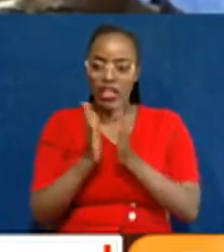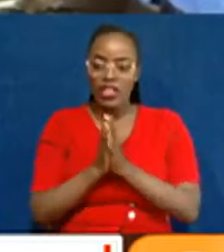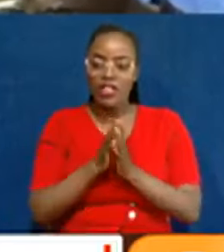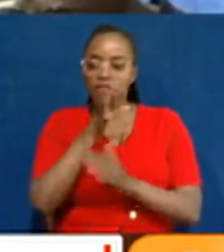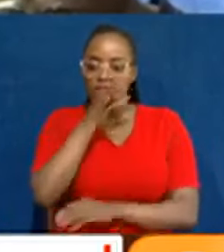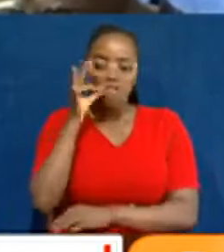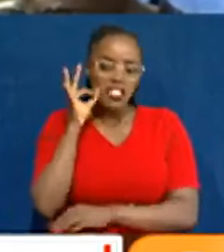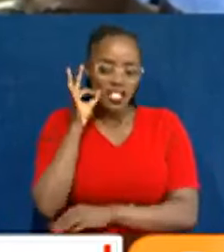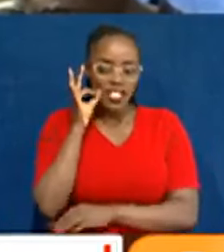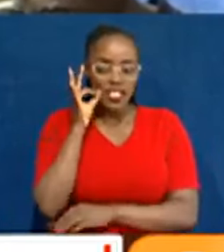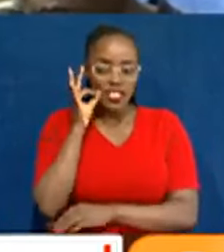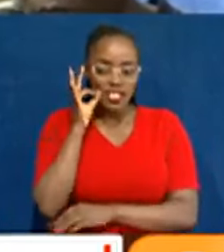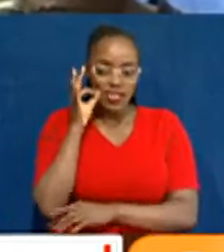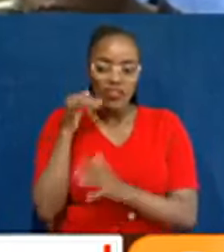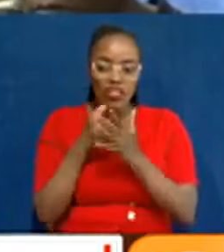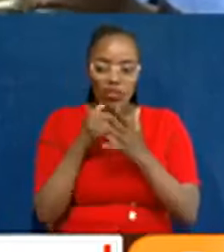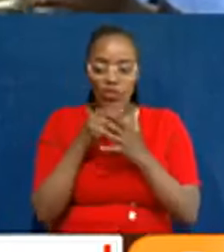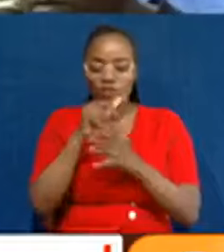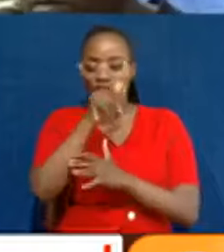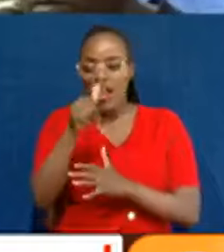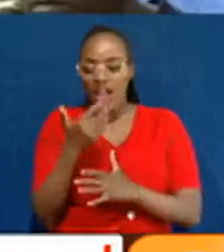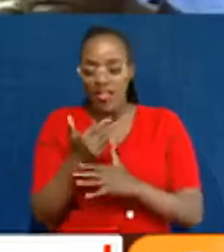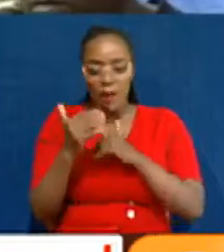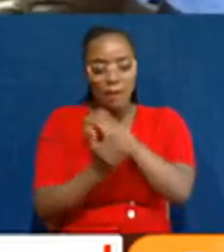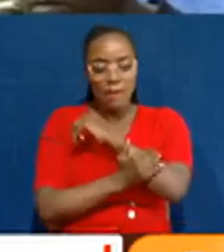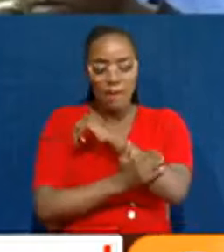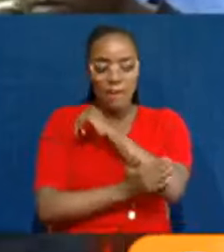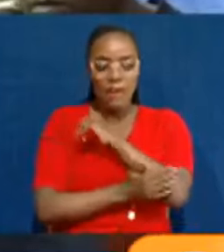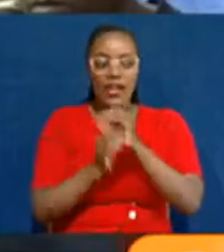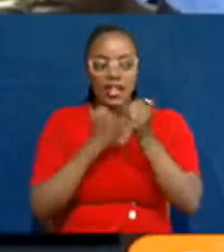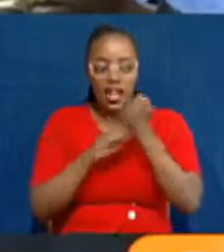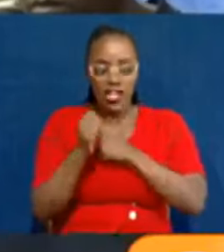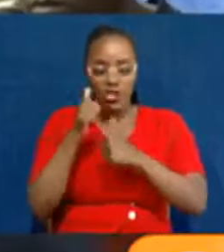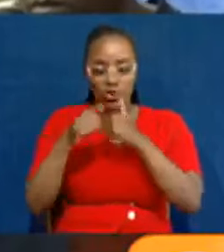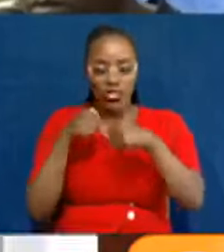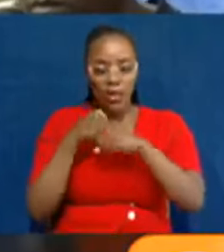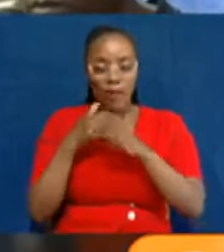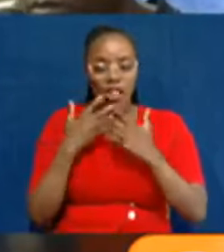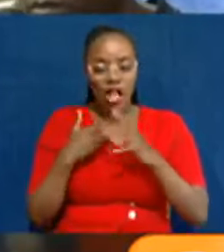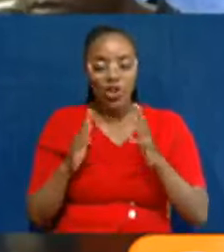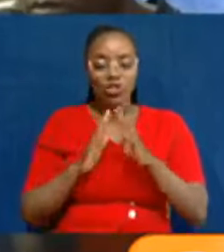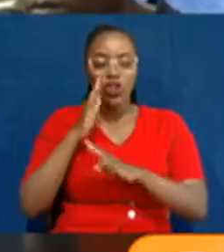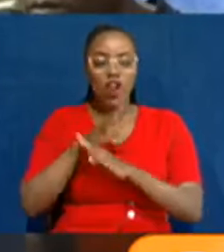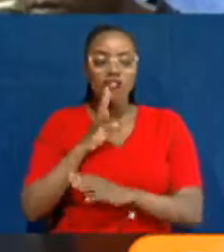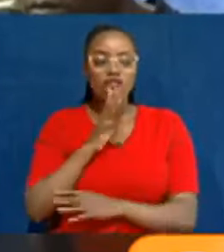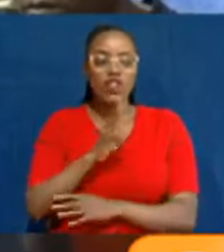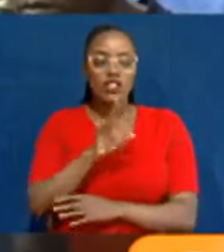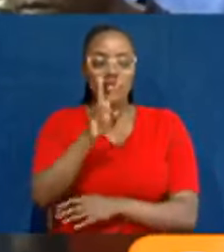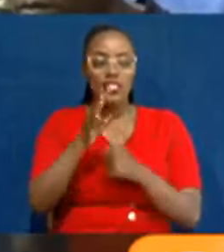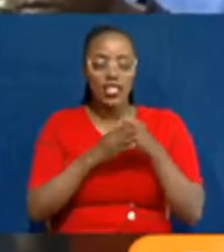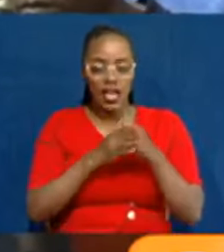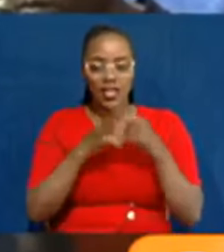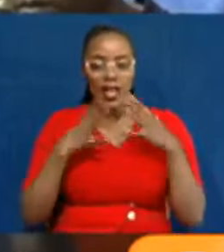fasting, among other extreme practices, leading to the loss of over 429